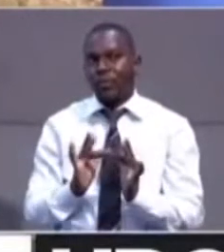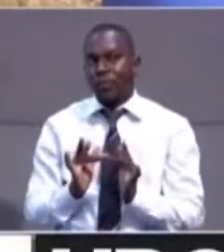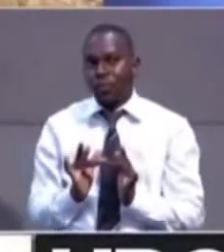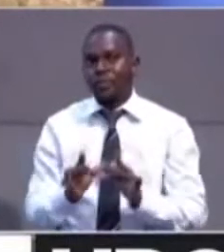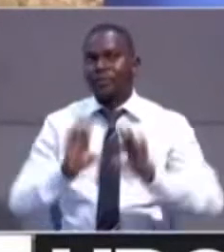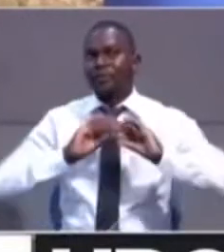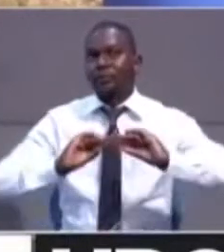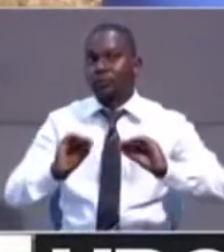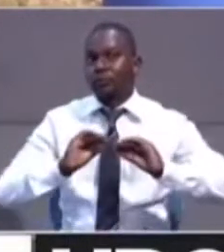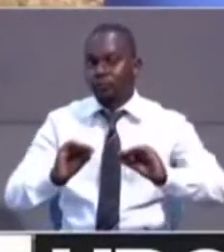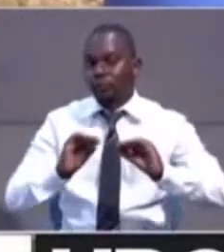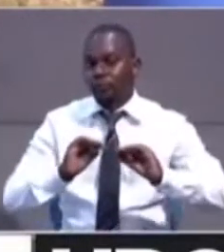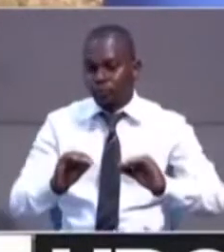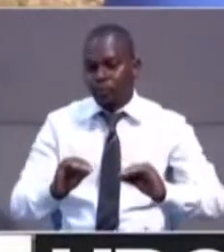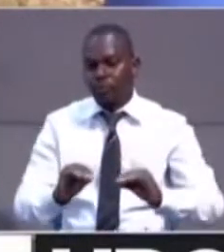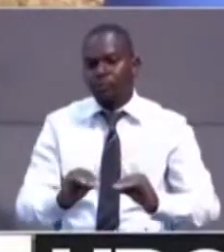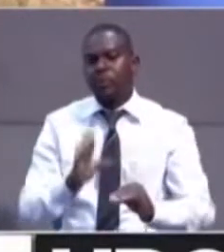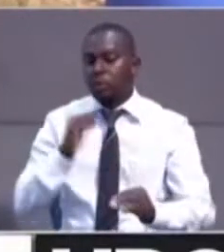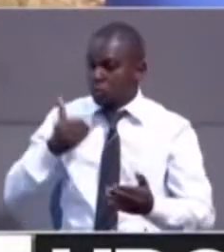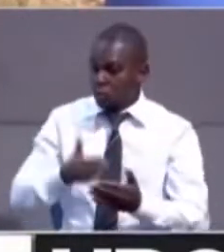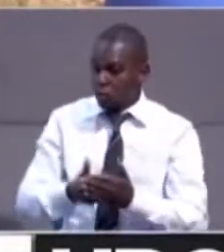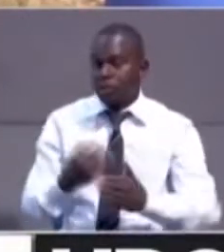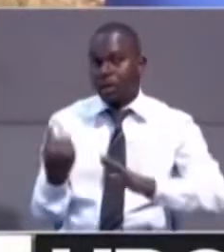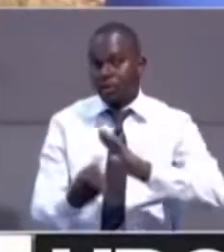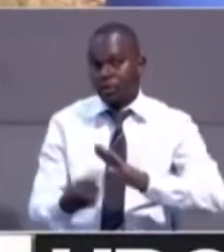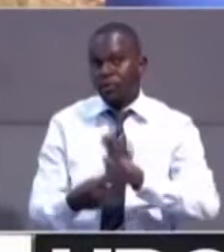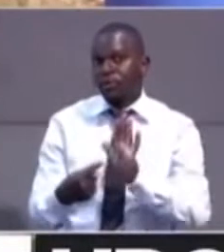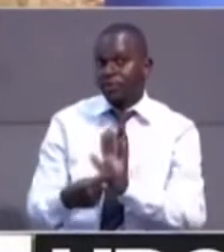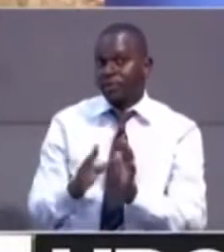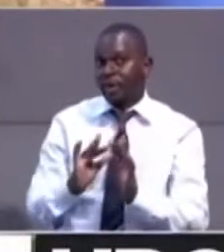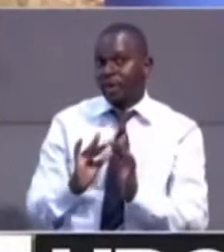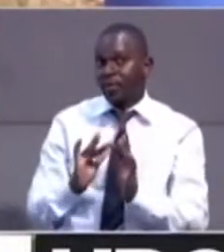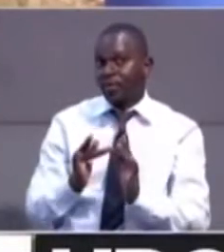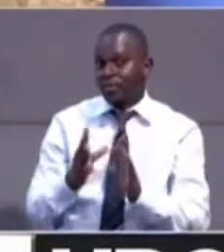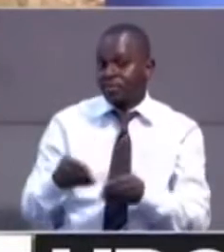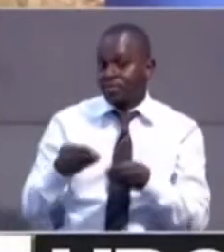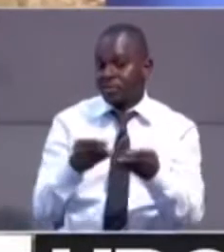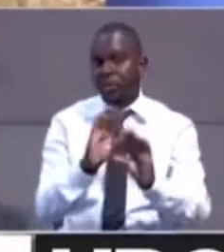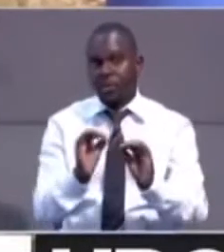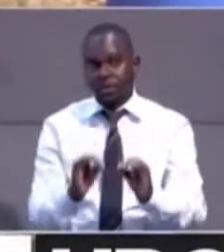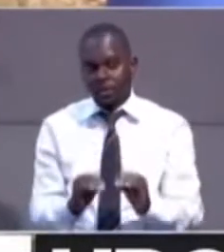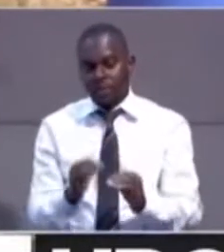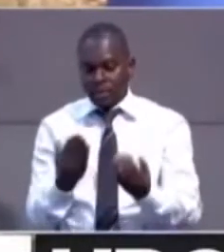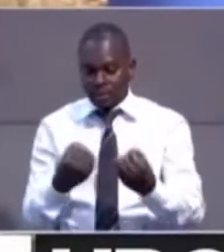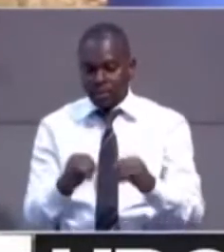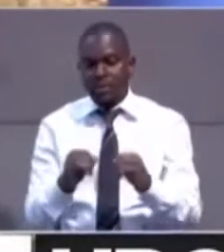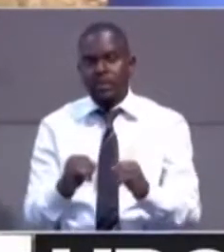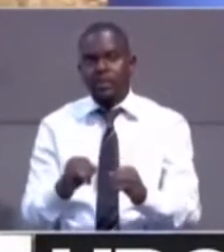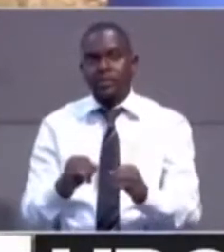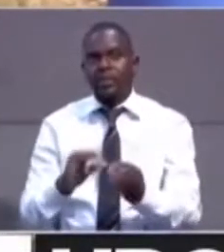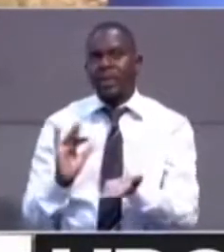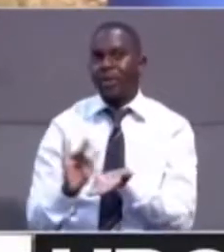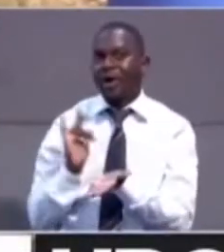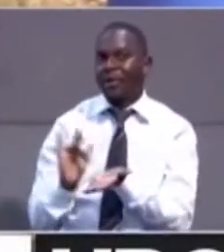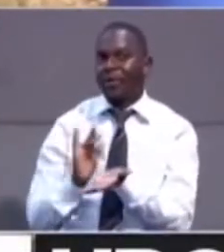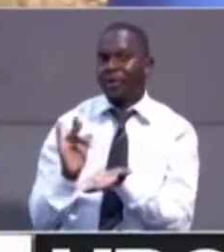online teaching without favorable conditions, say like internet being provided or enabling gadgets,